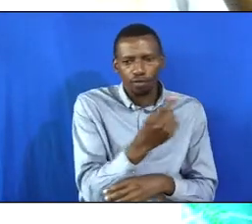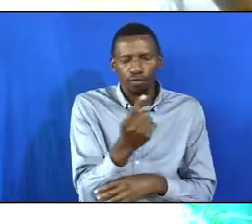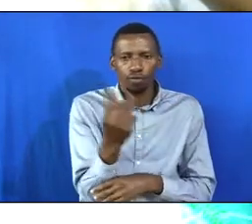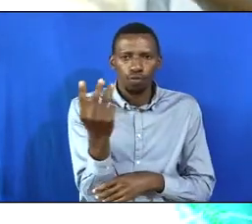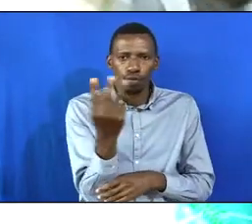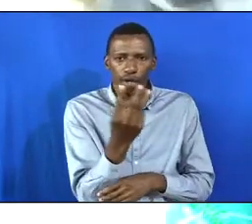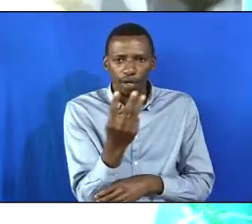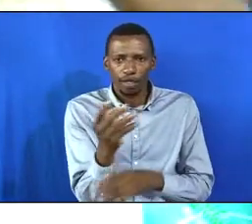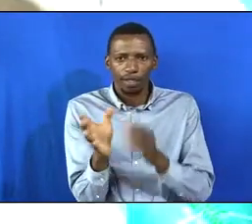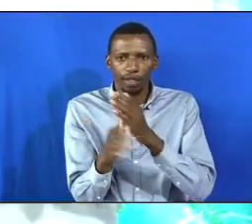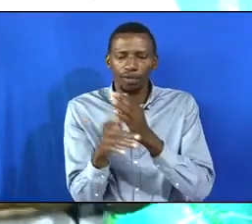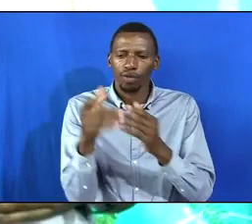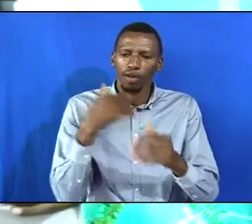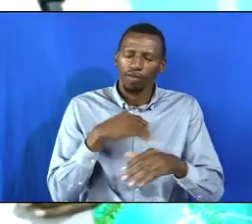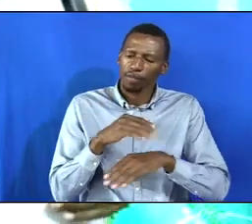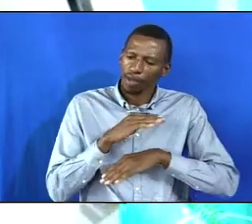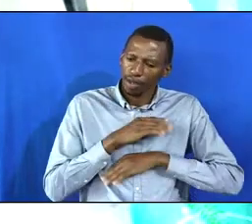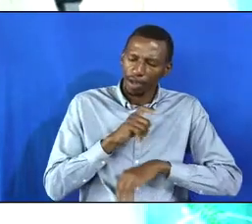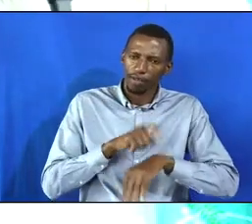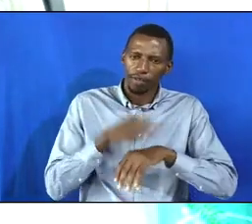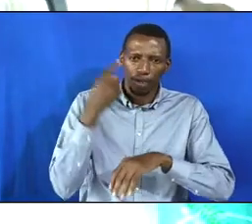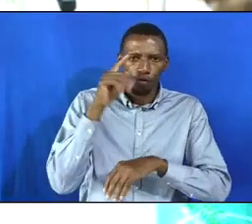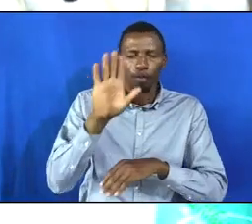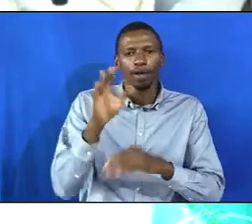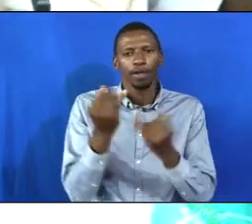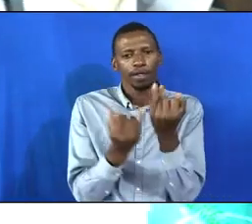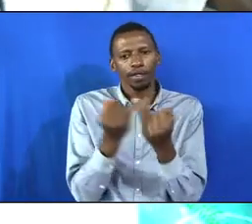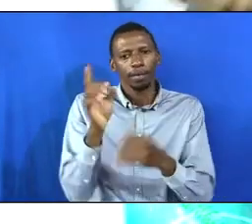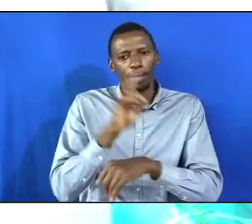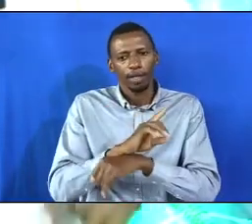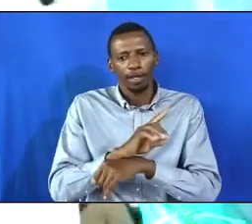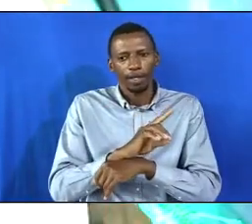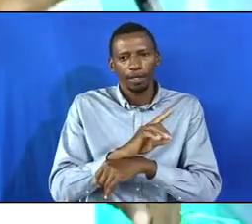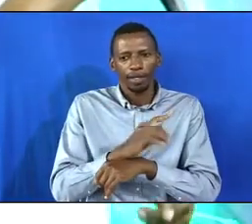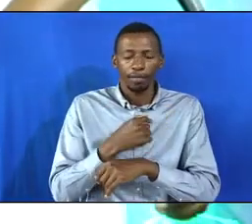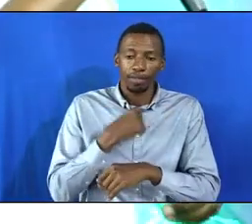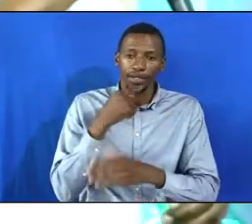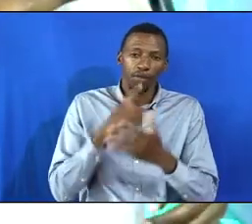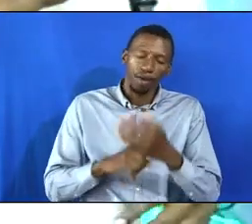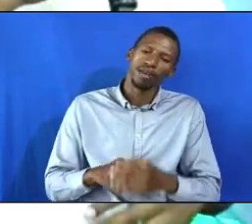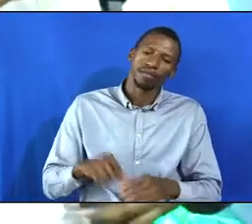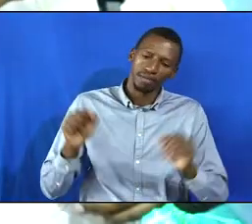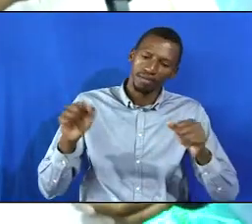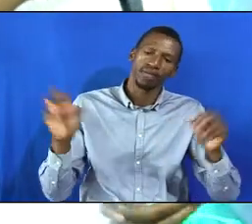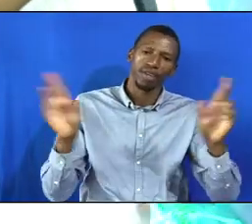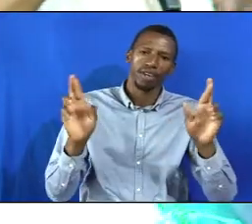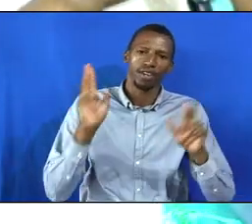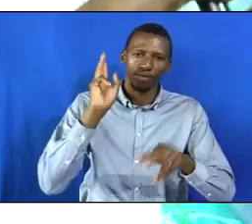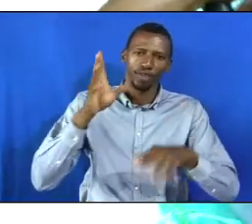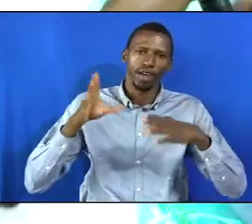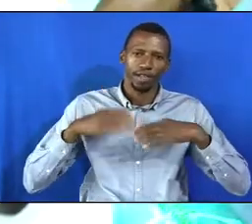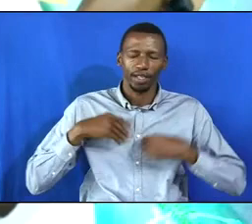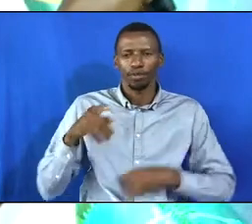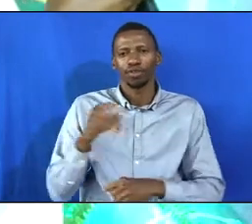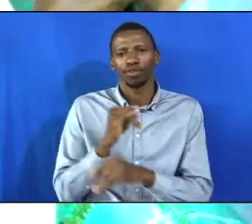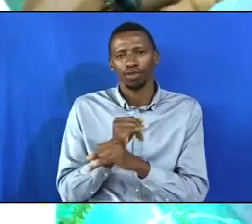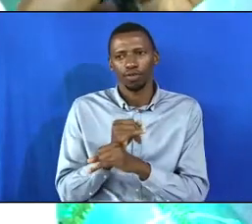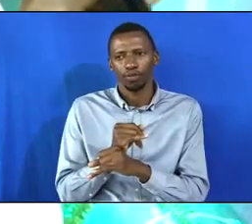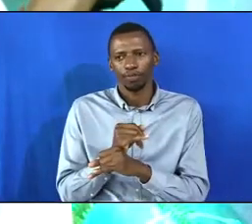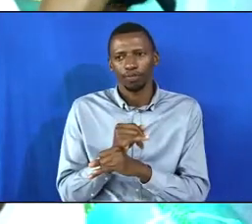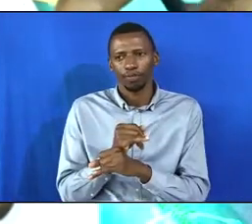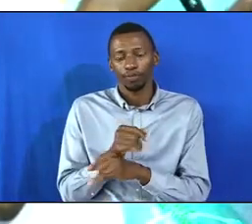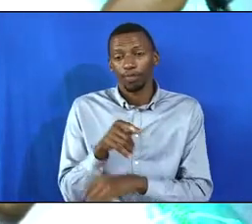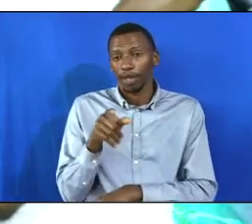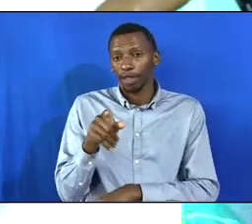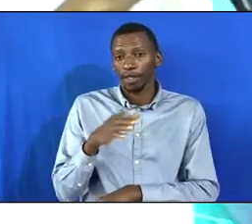of time to do your Sabbath thing. And then I said, well, I will take it. And that's my